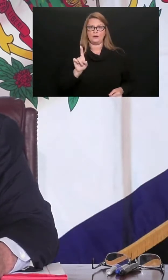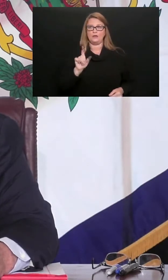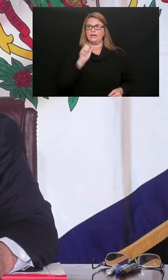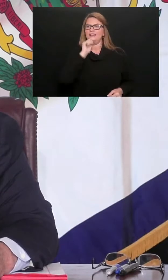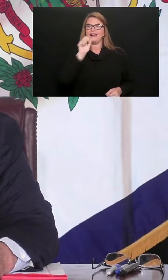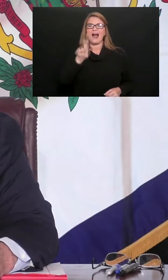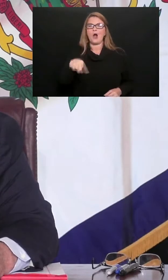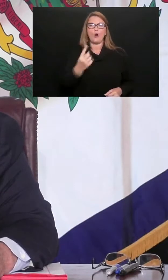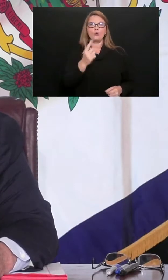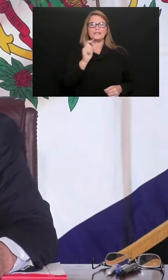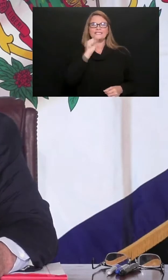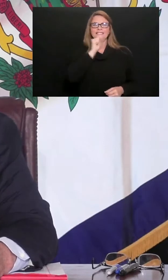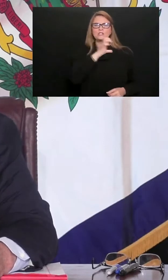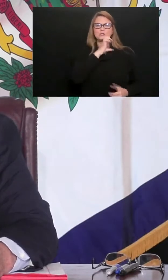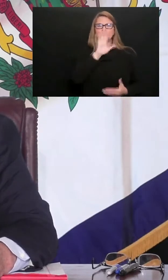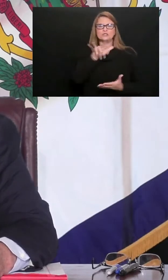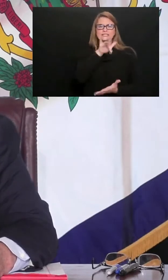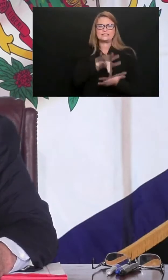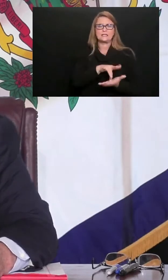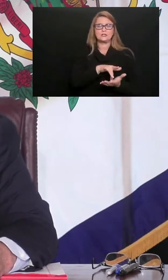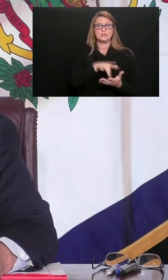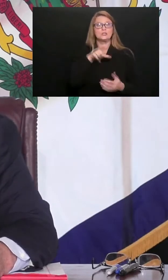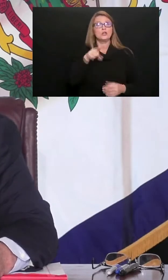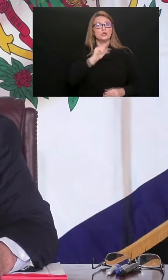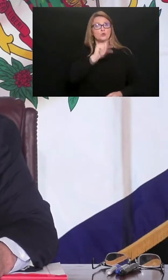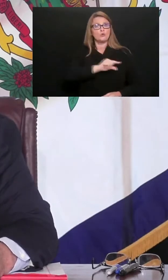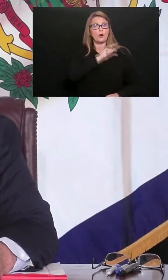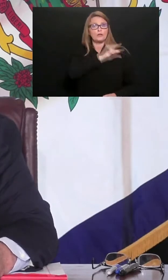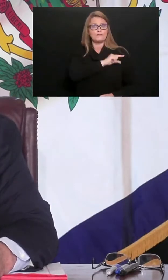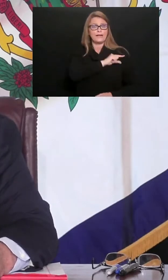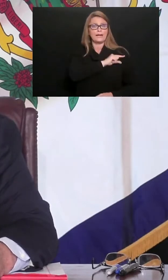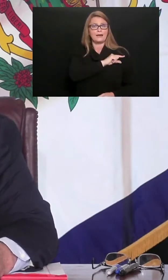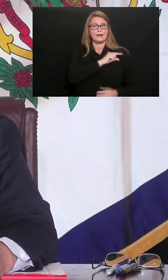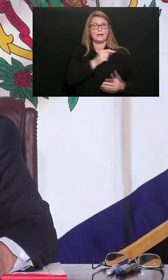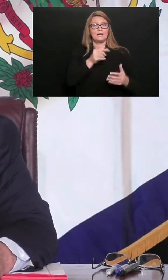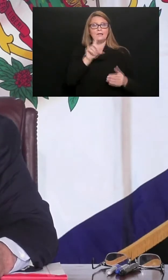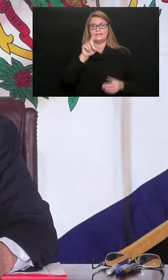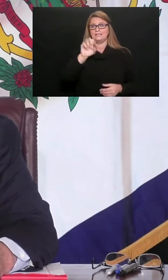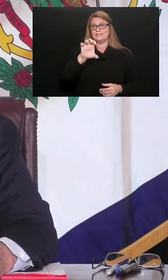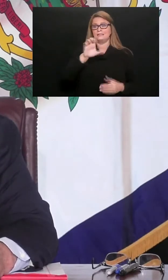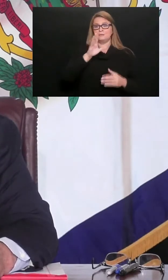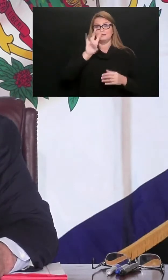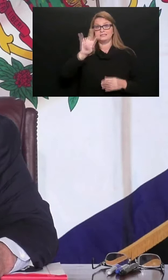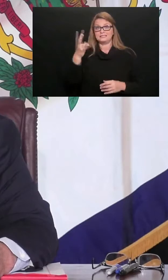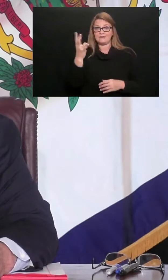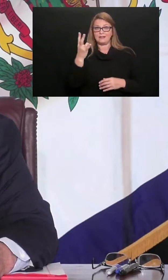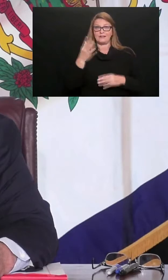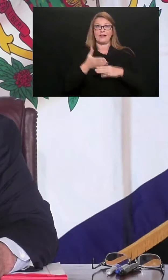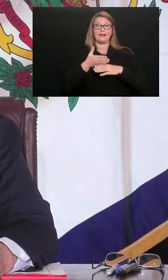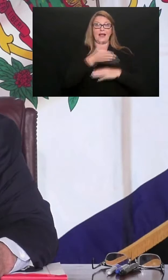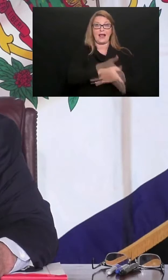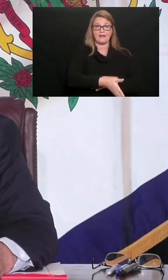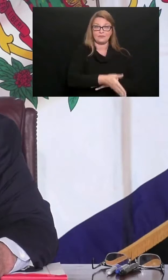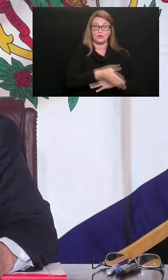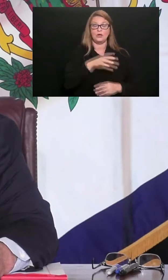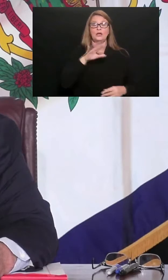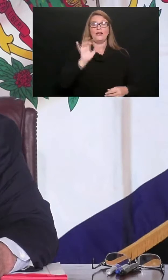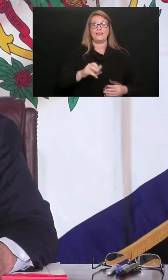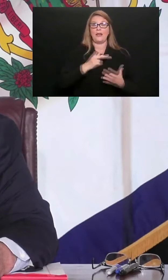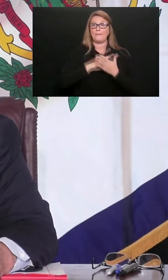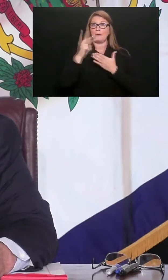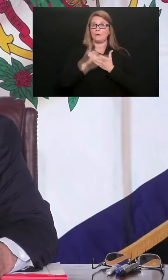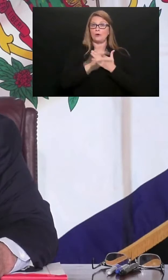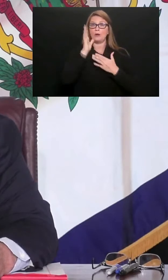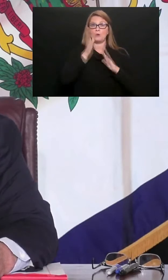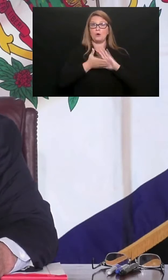centers, you do qualify, provided it's December the 7th and after. And this program will run right up to